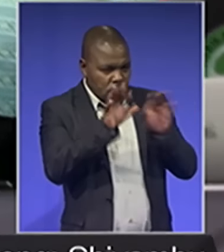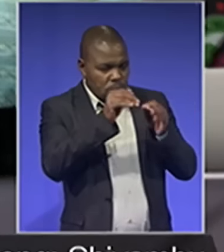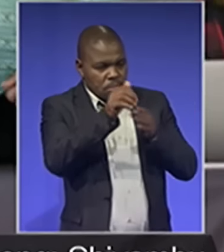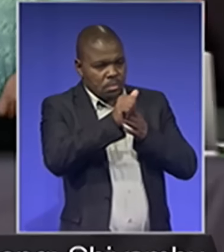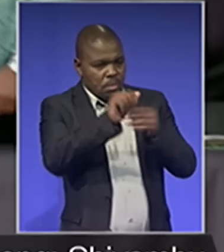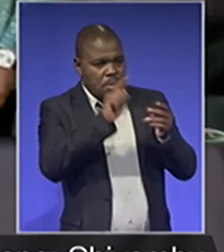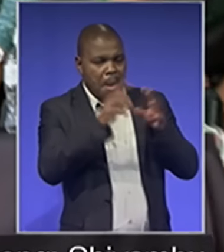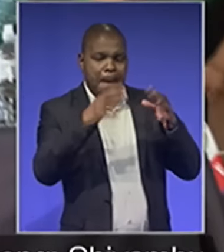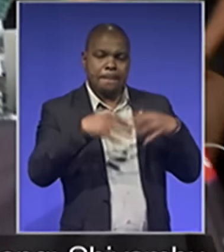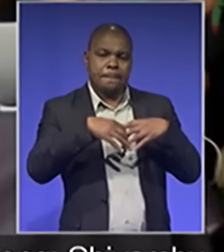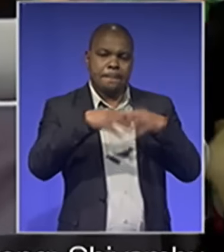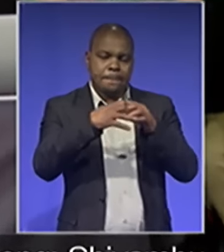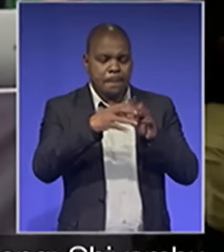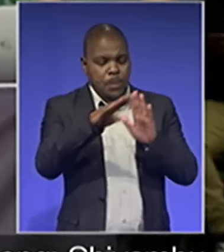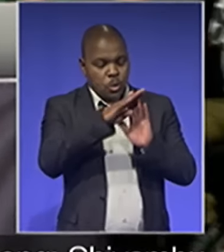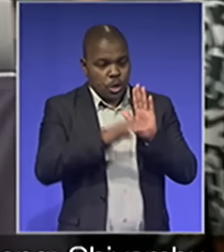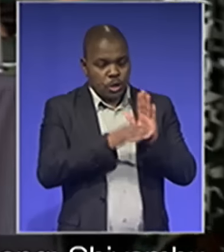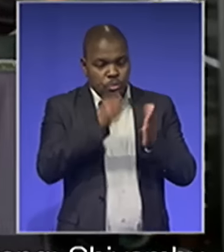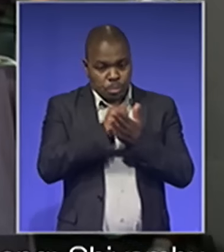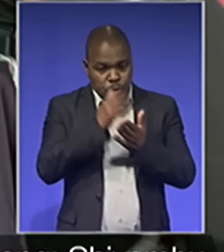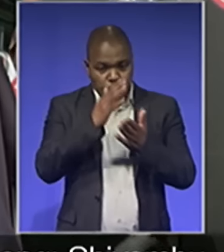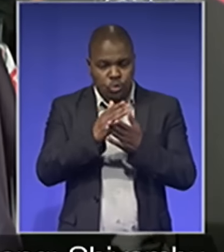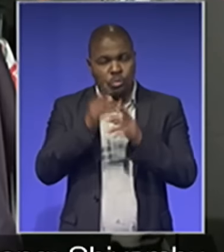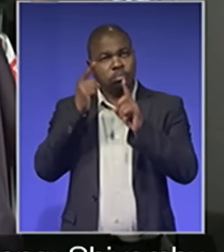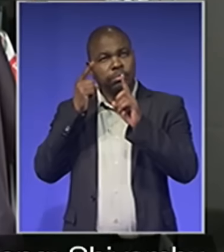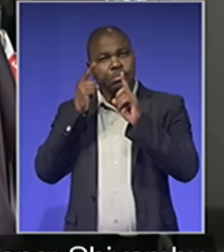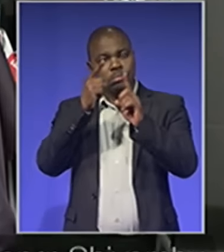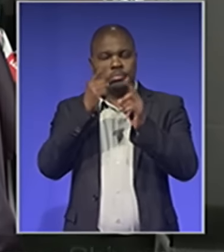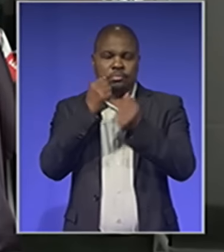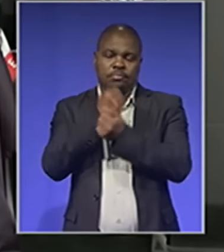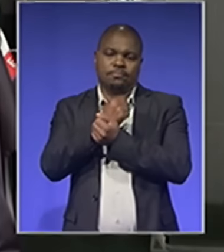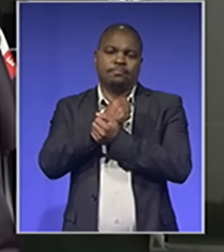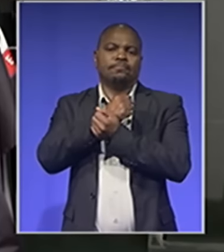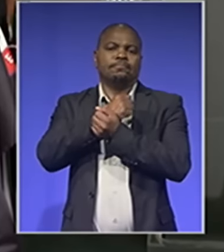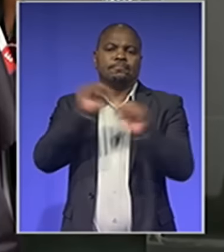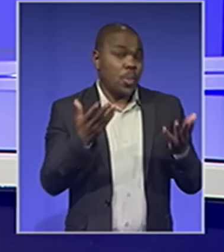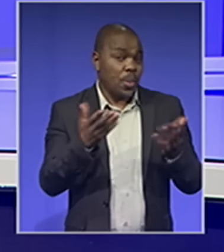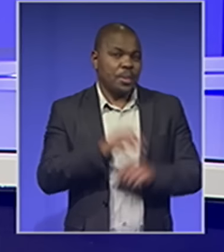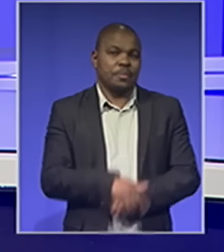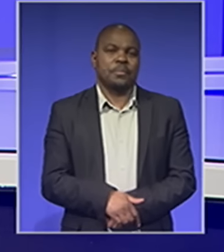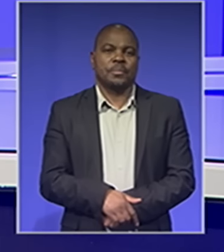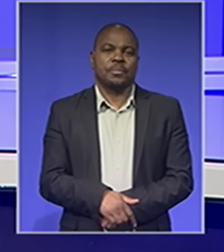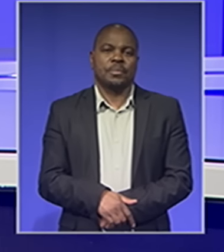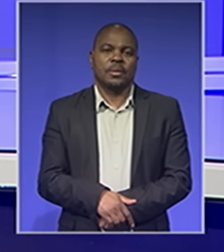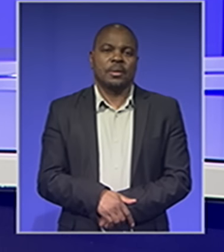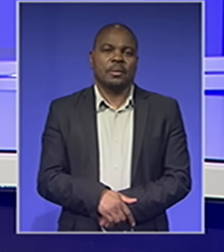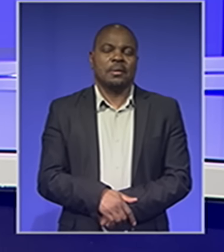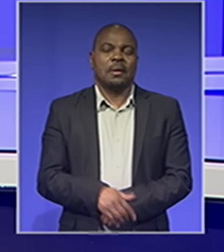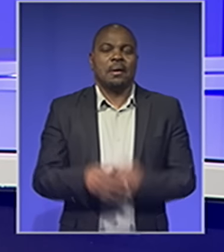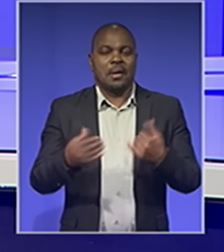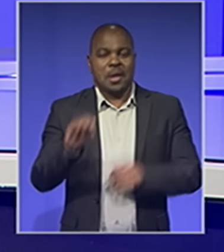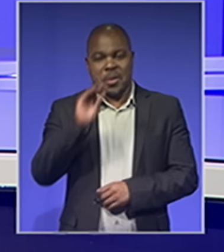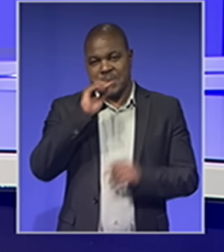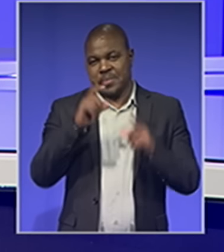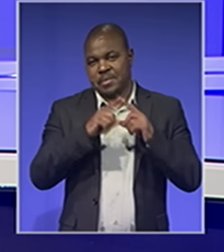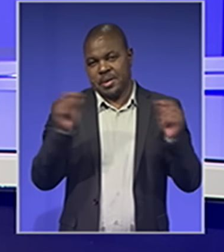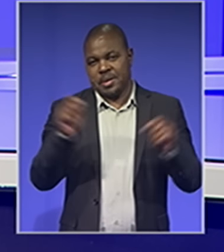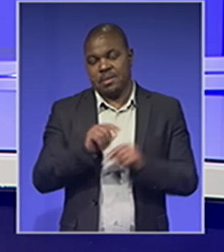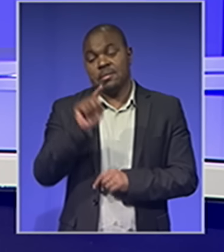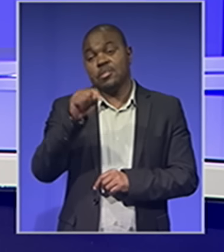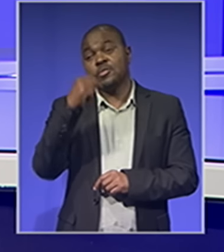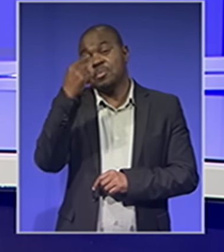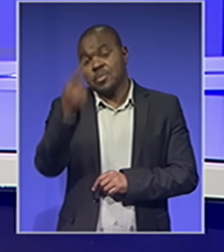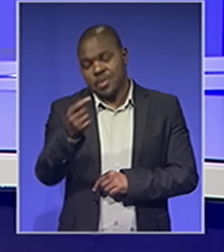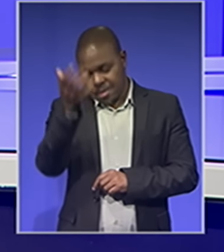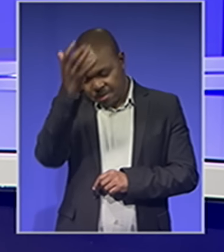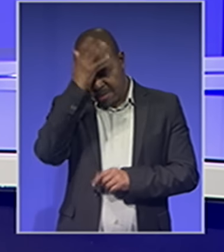lenane la go tsaya kgato go netefatsa maitlhomo a kgololesego. Motwetso di ne di le kalo tsa segonjono ga se latelang